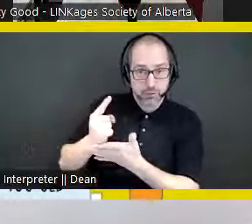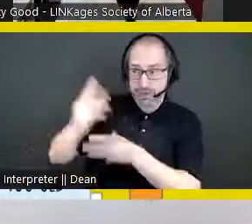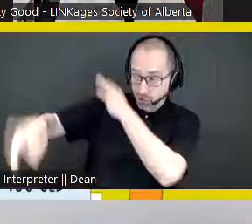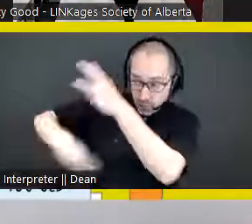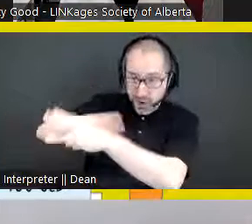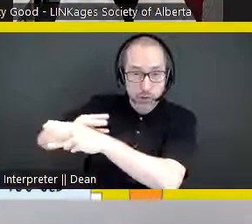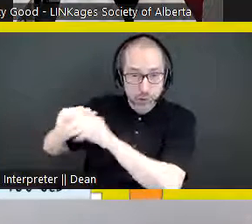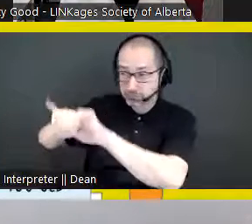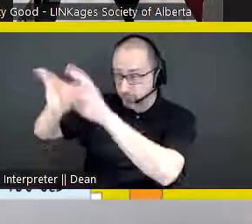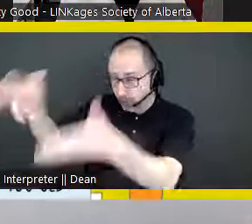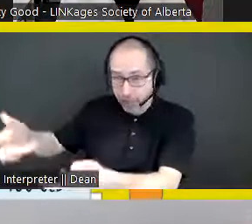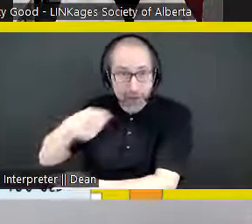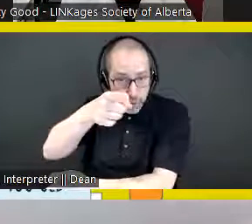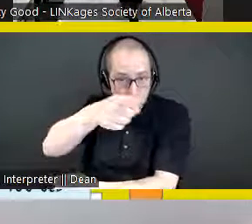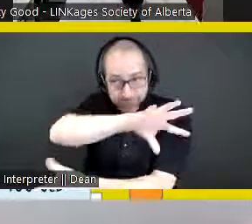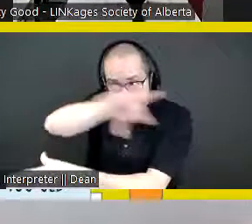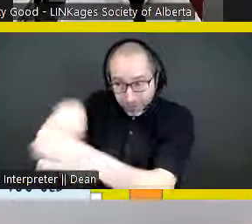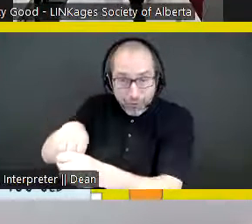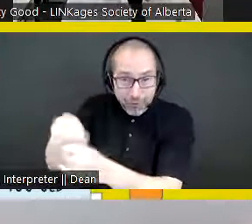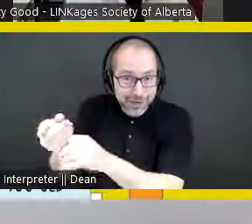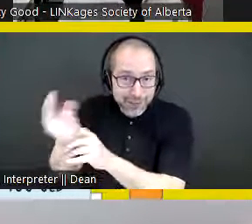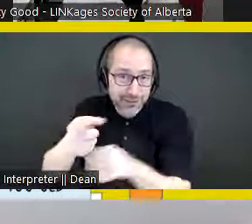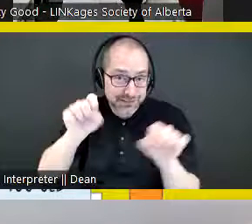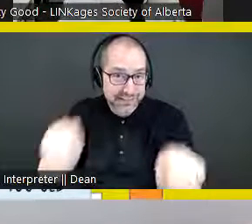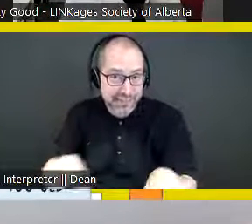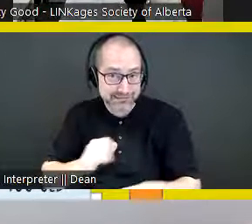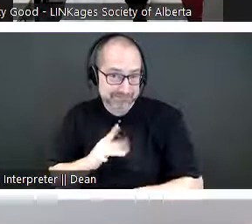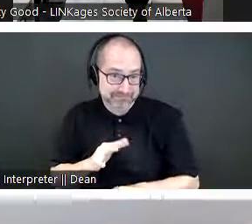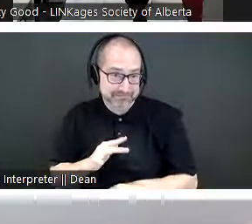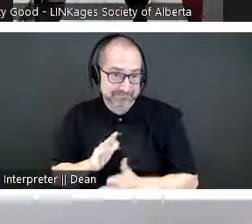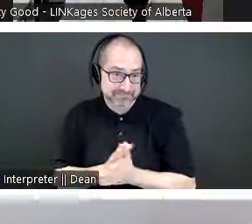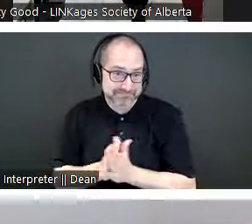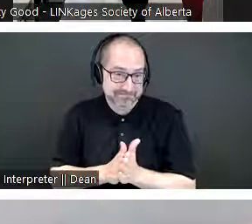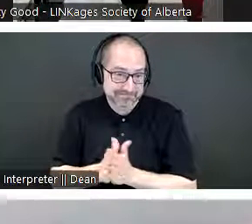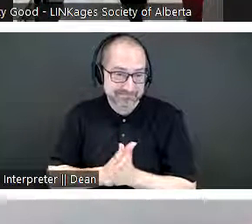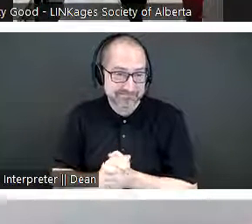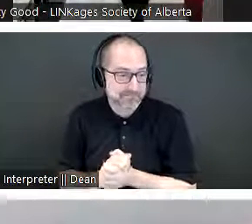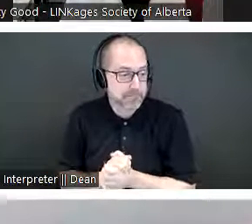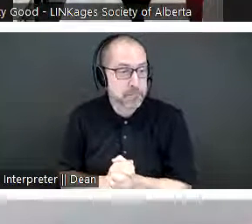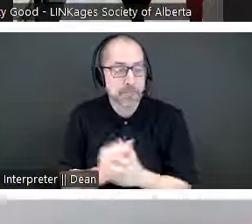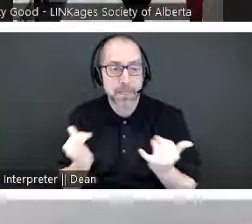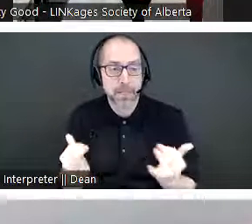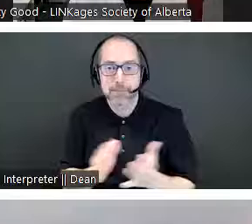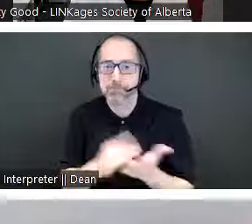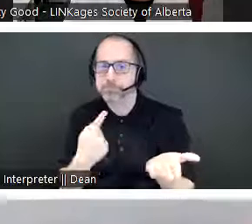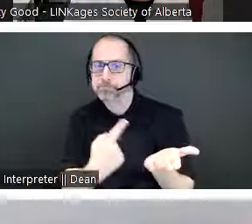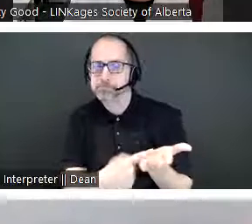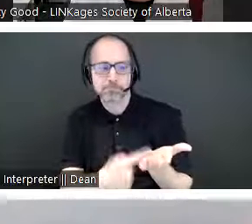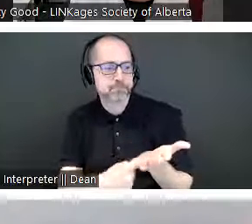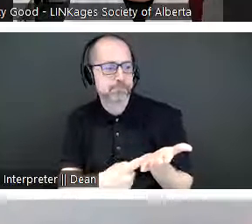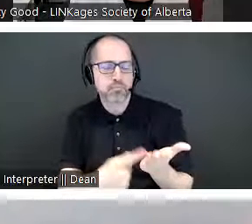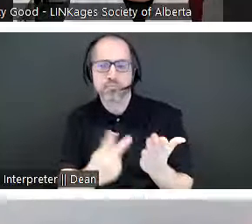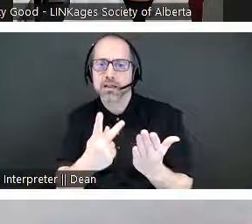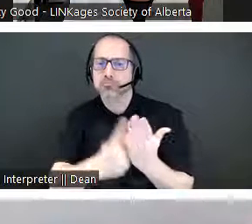and you get to be part of it next year? So we're going to talk about programs in